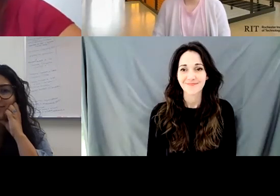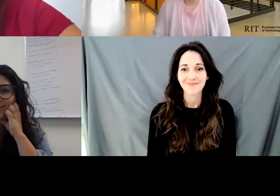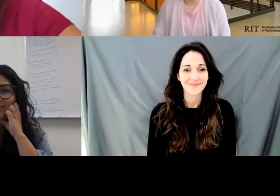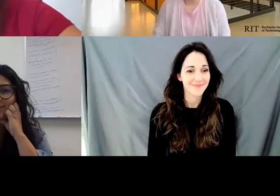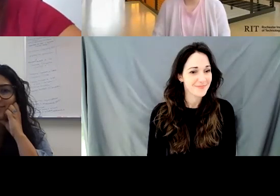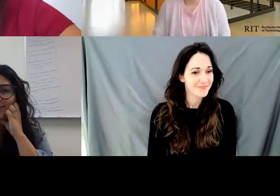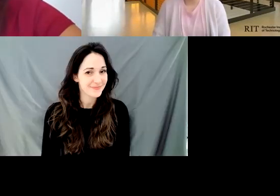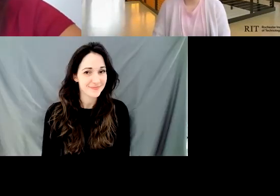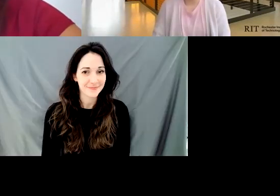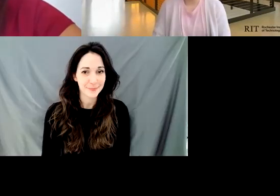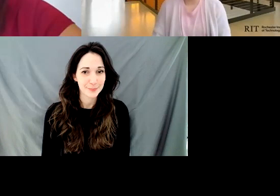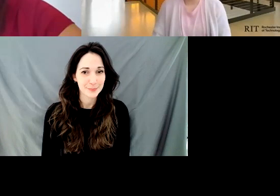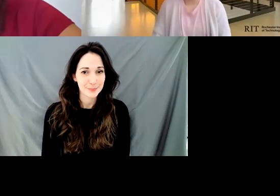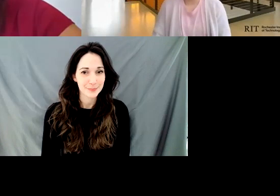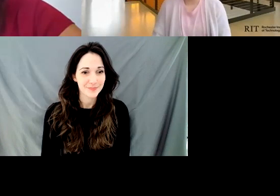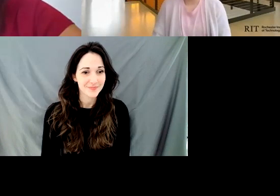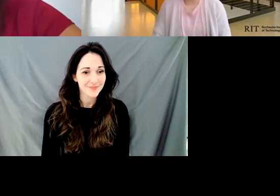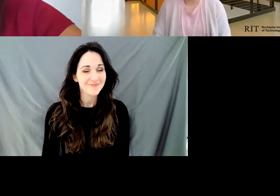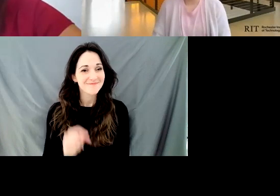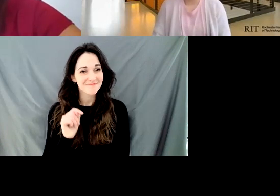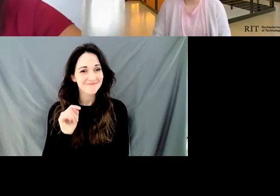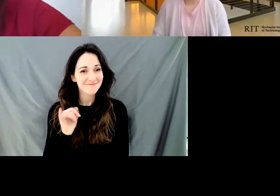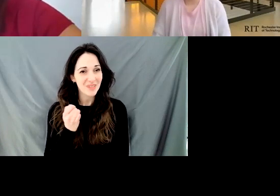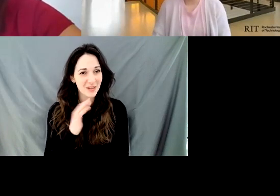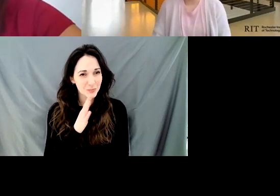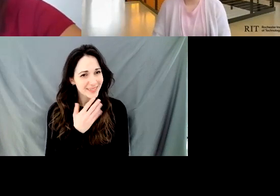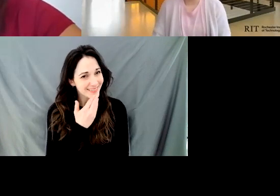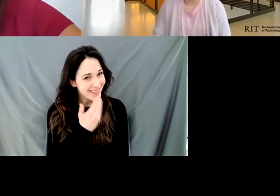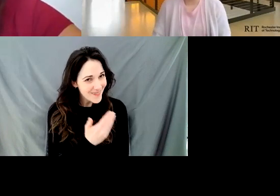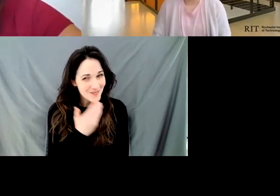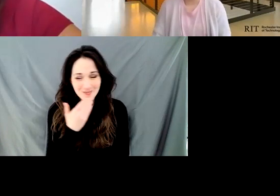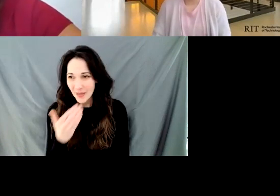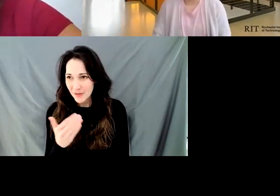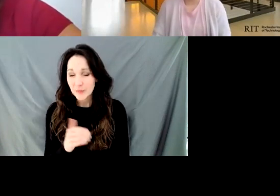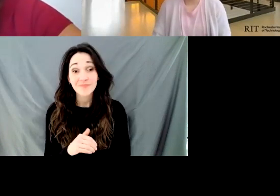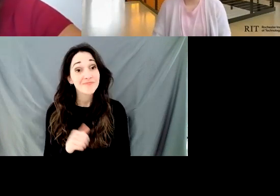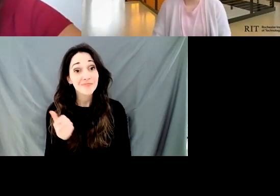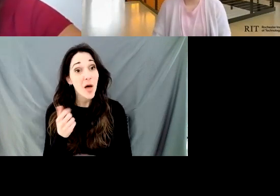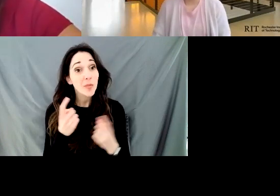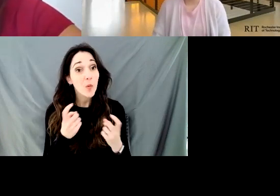Thank you. Any other questions if people have?